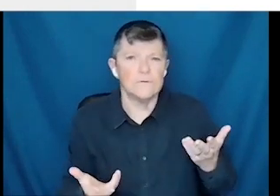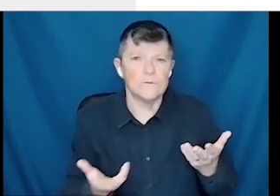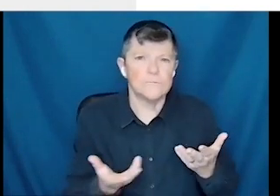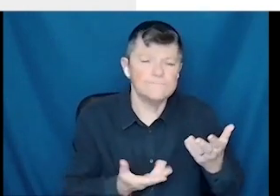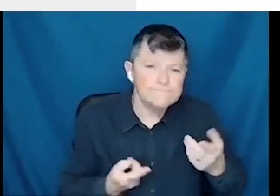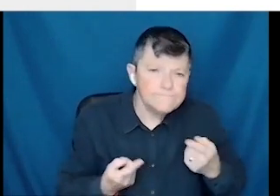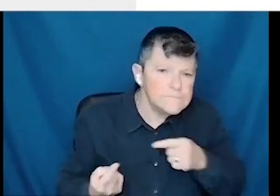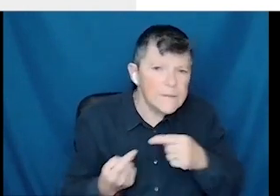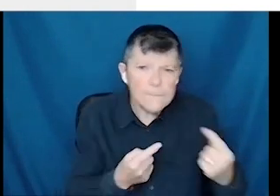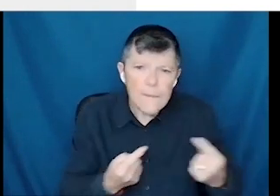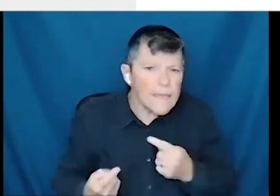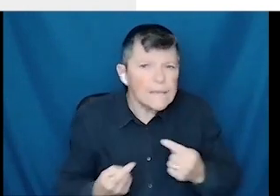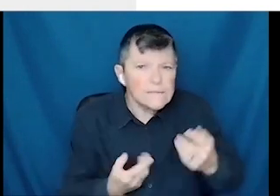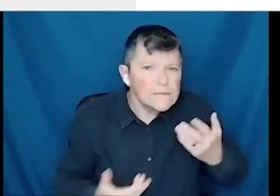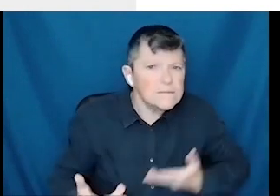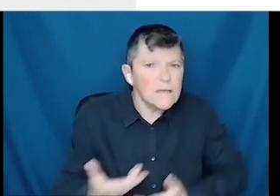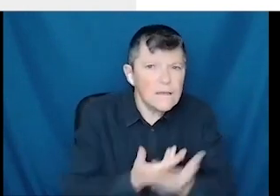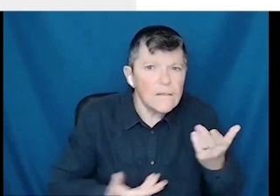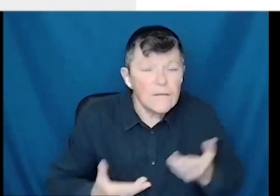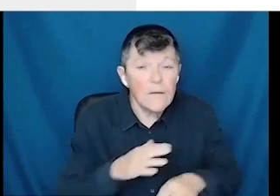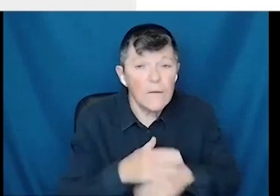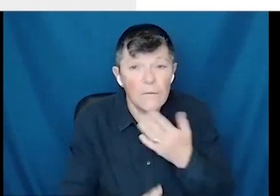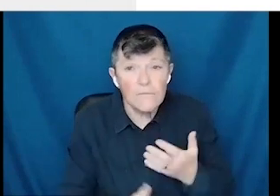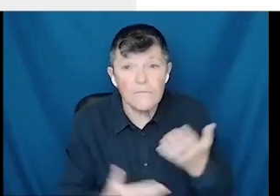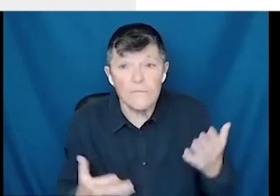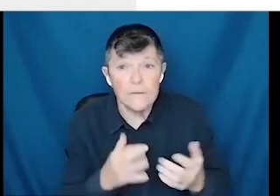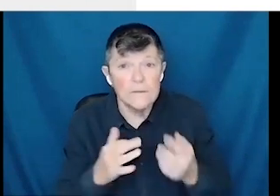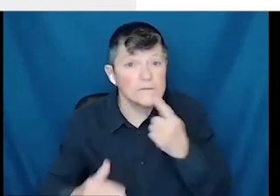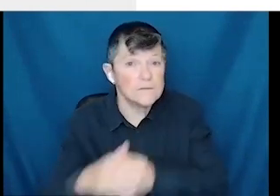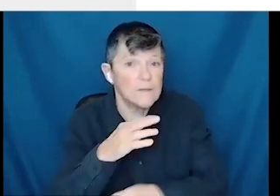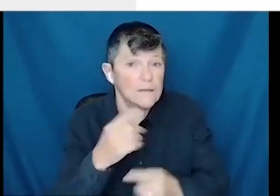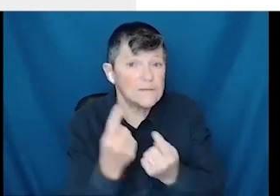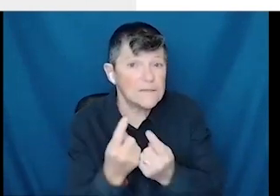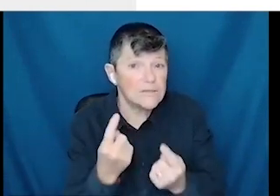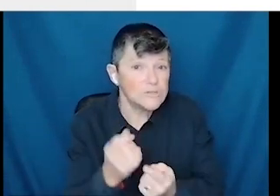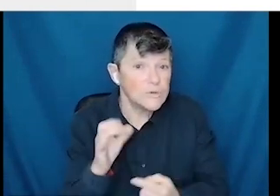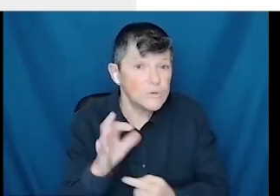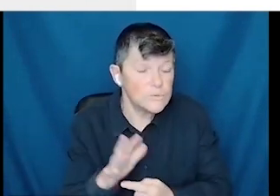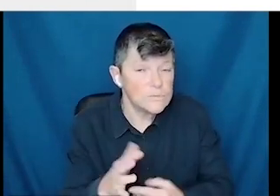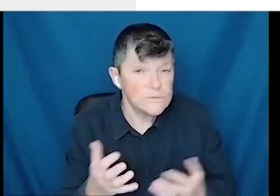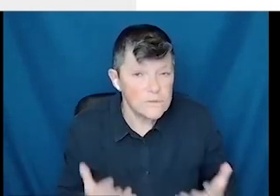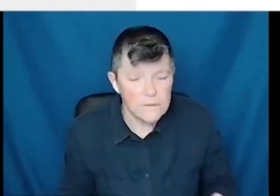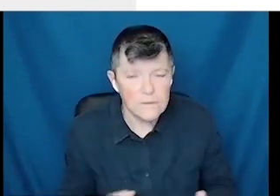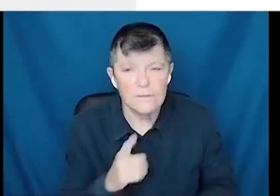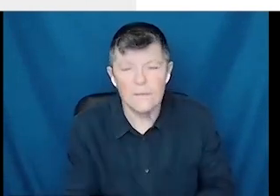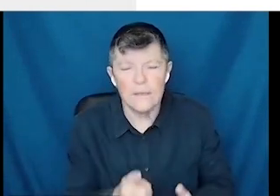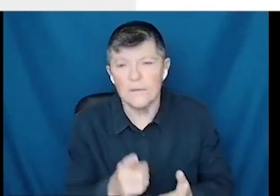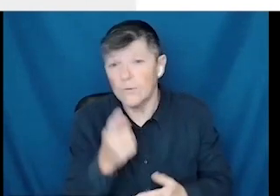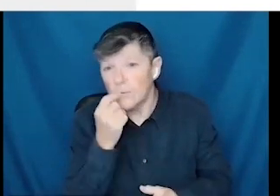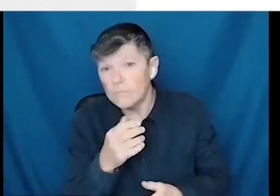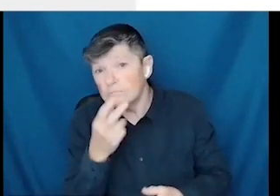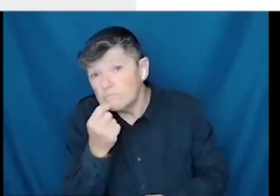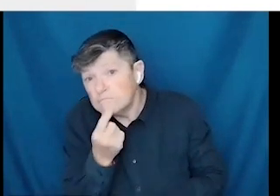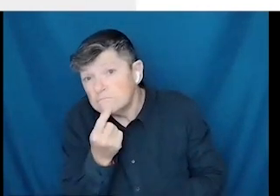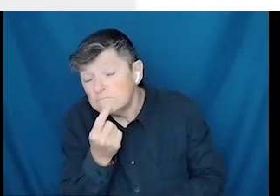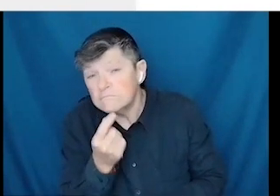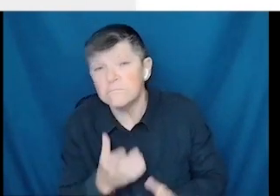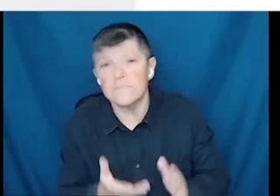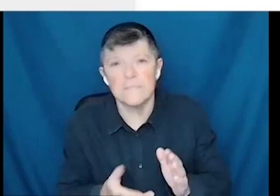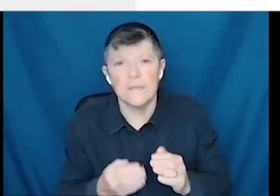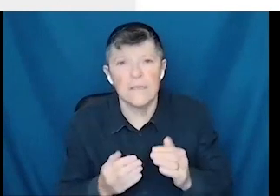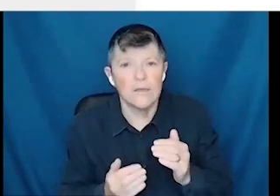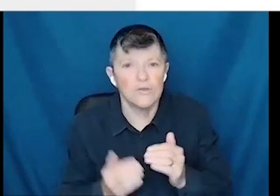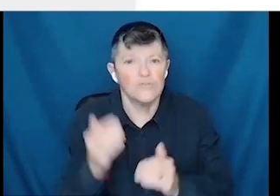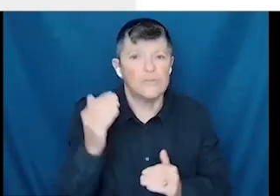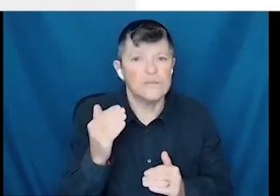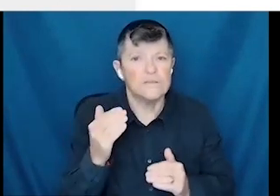pressing societal issues. They can arguably increase research accessibility, and they can create new knowledge